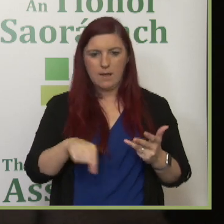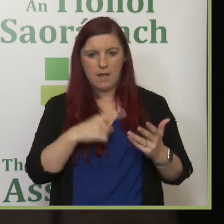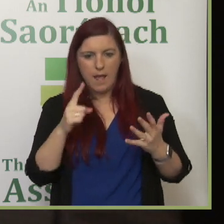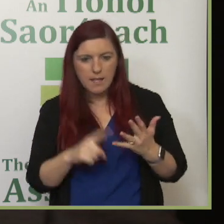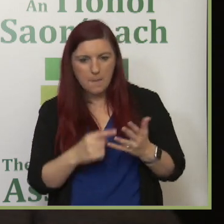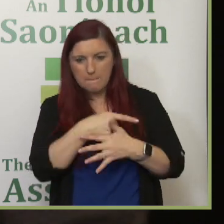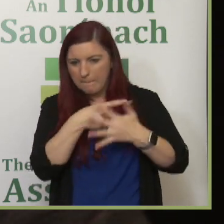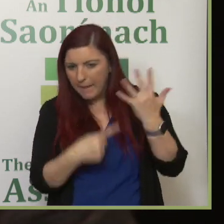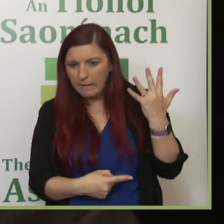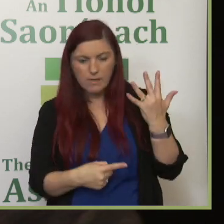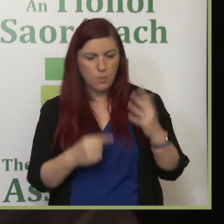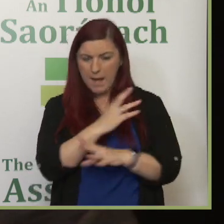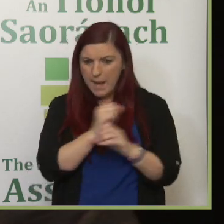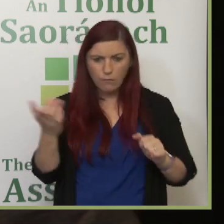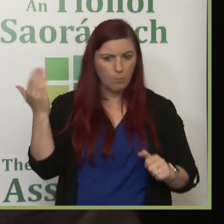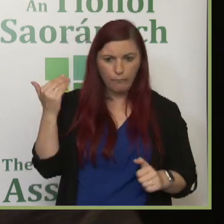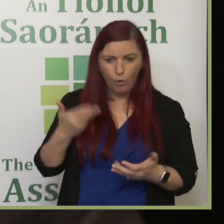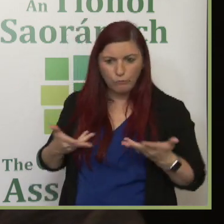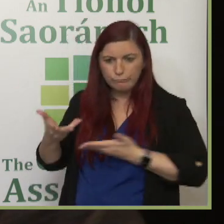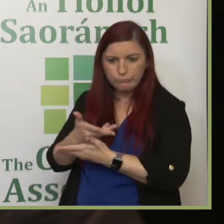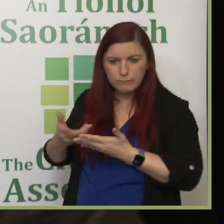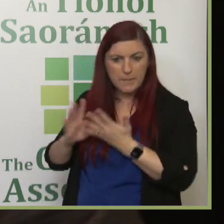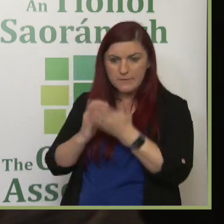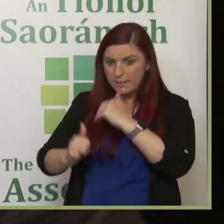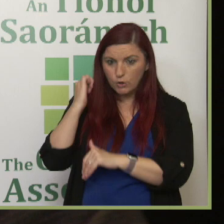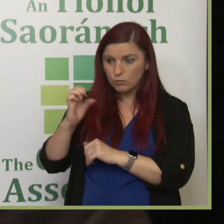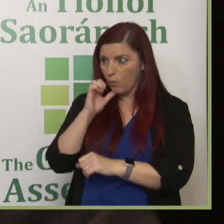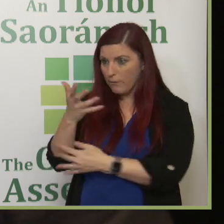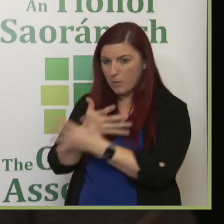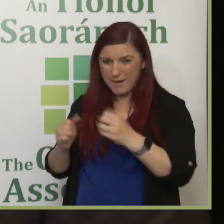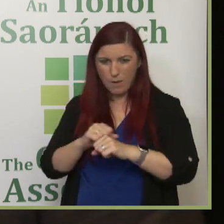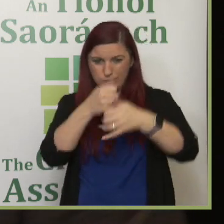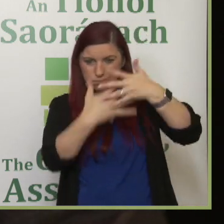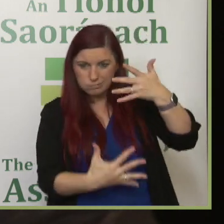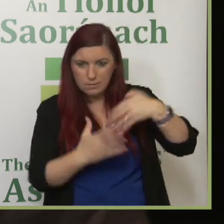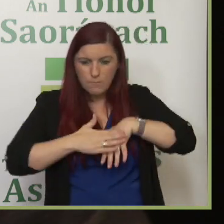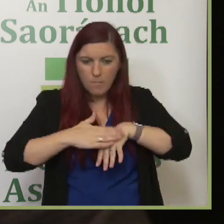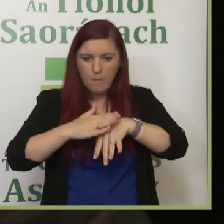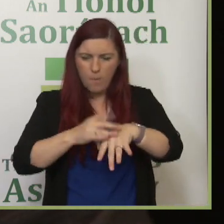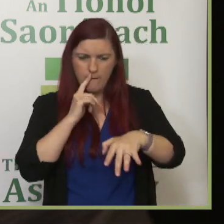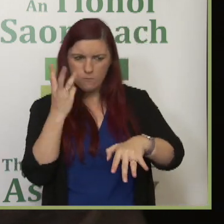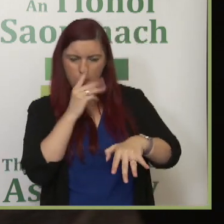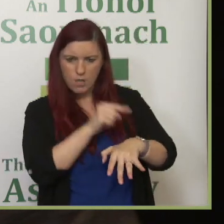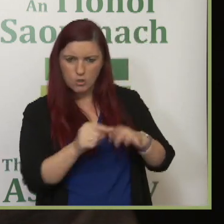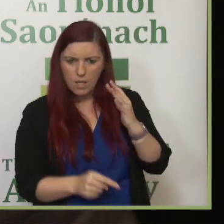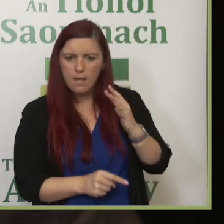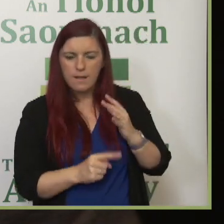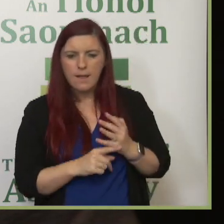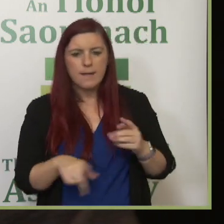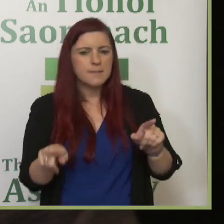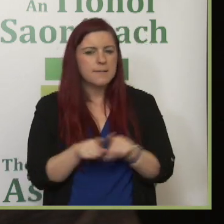many of these things we wouldn't have been discussing 10 years or so ago. And increasingly also we're having to deal with a very complicated